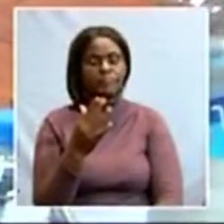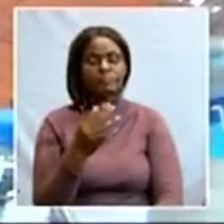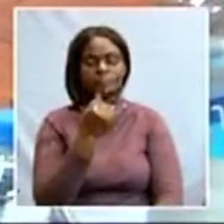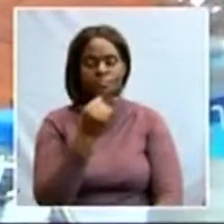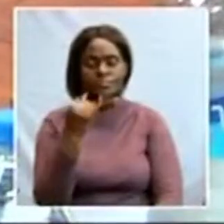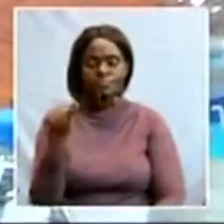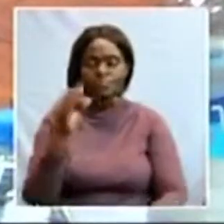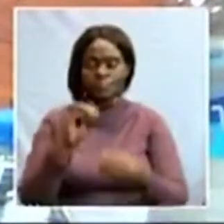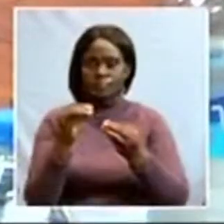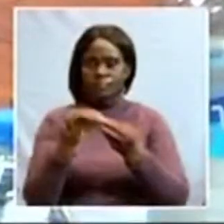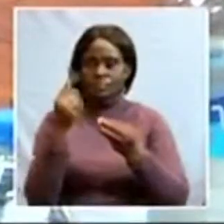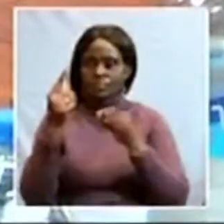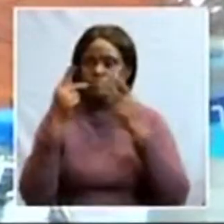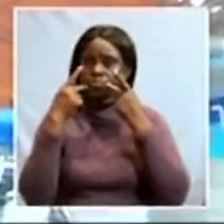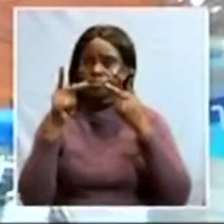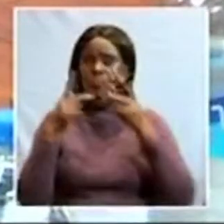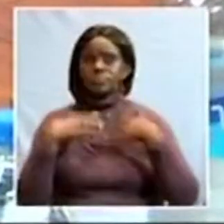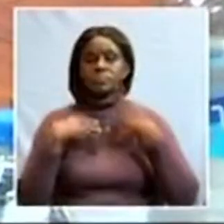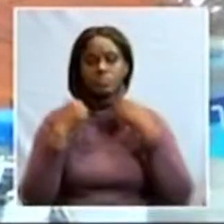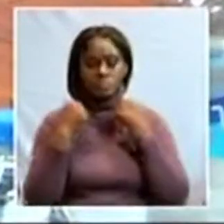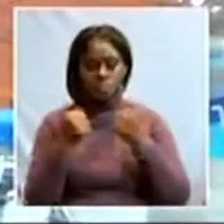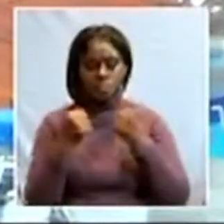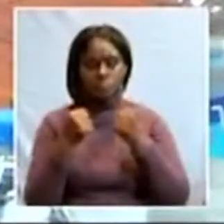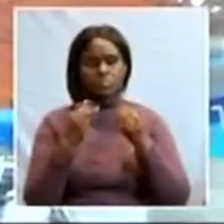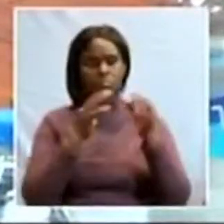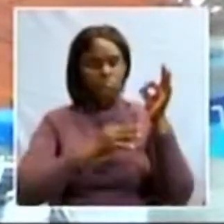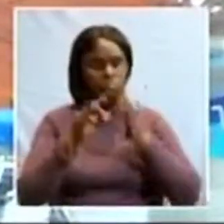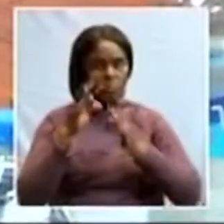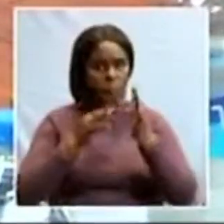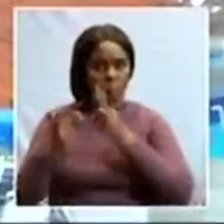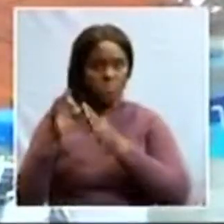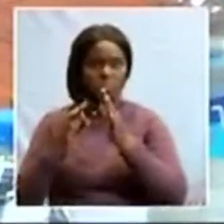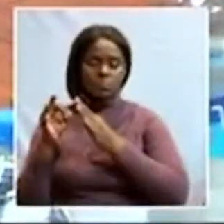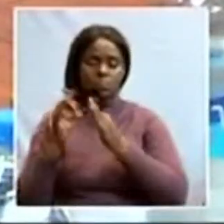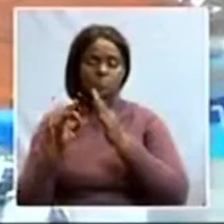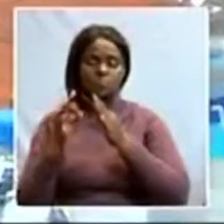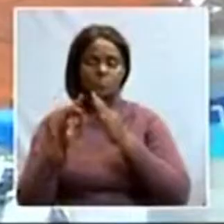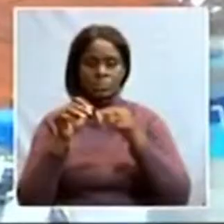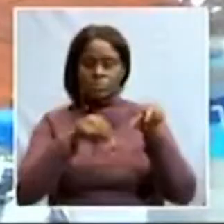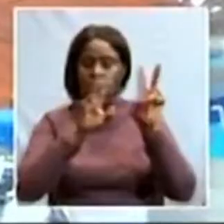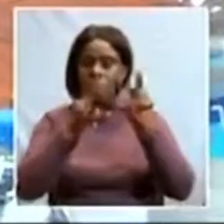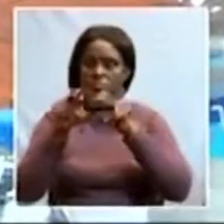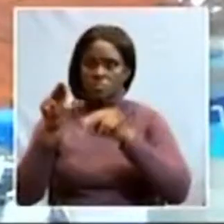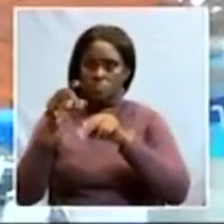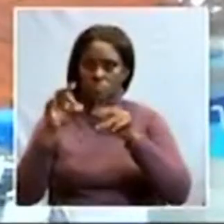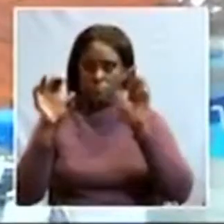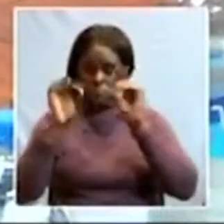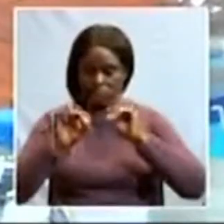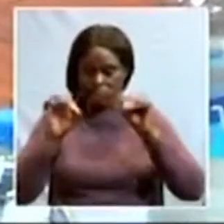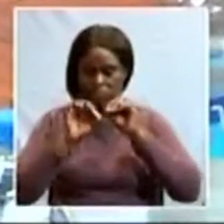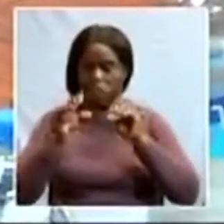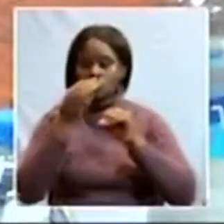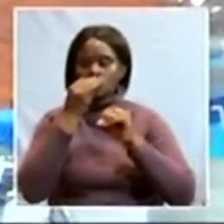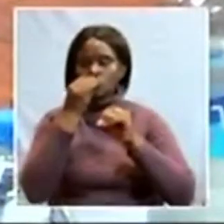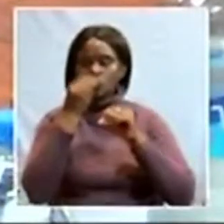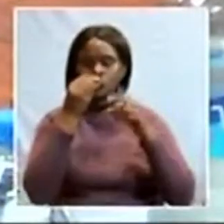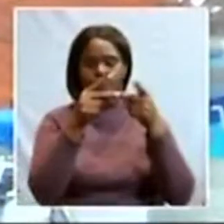Item number 1, public health. Description: inspection of non-food